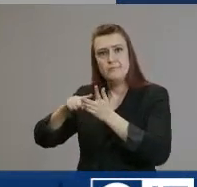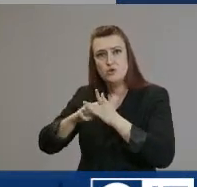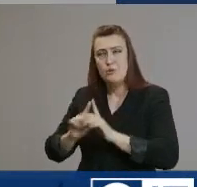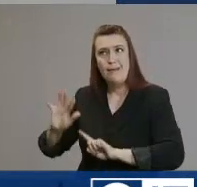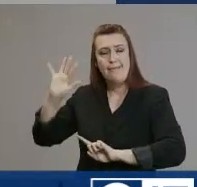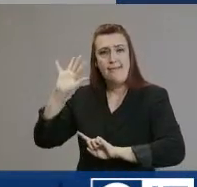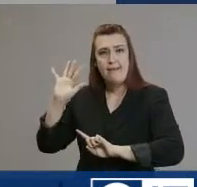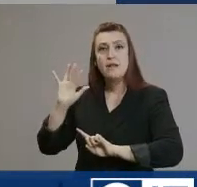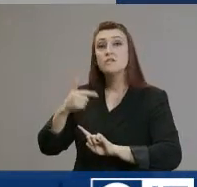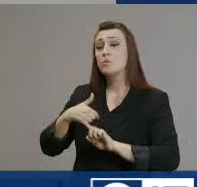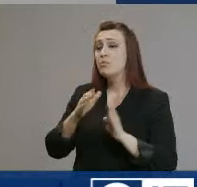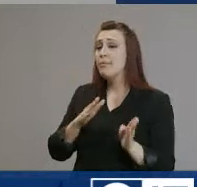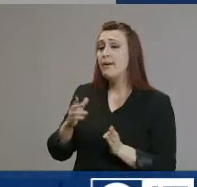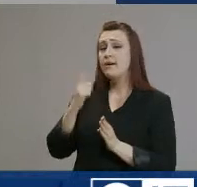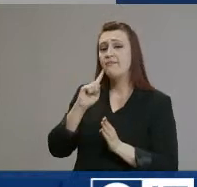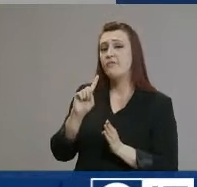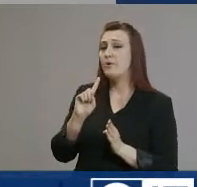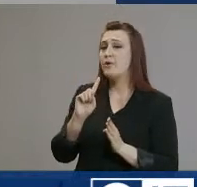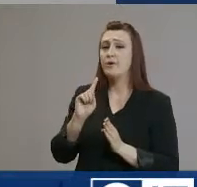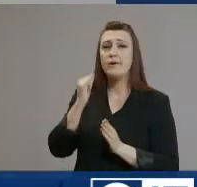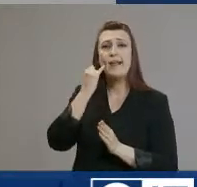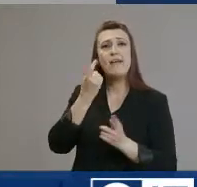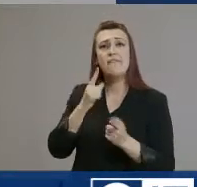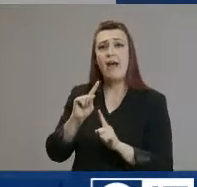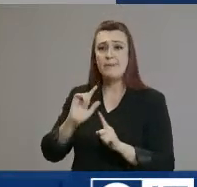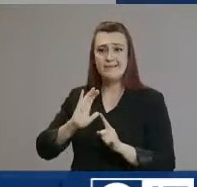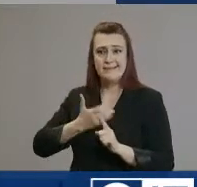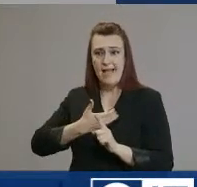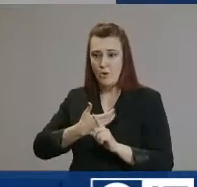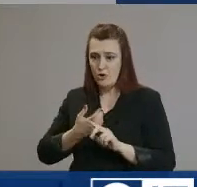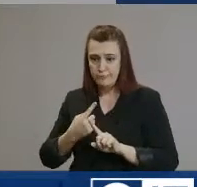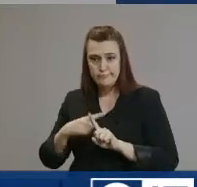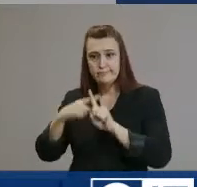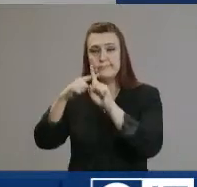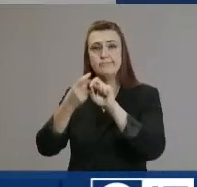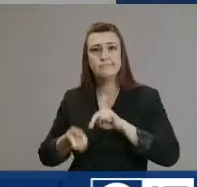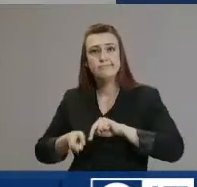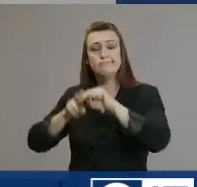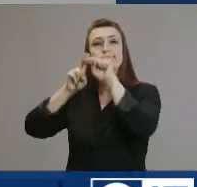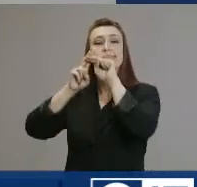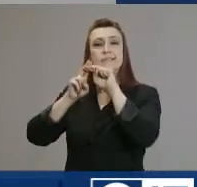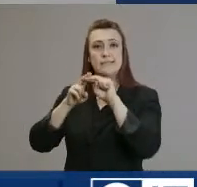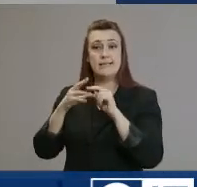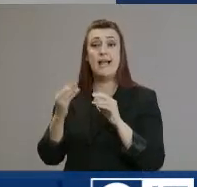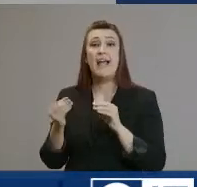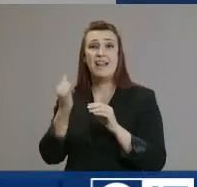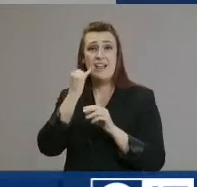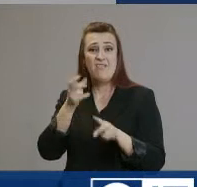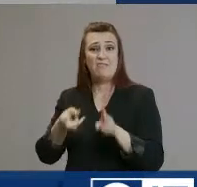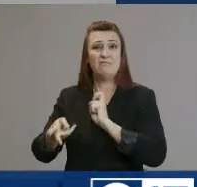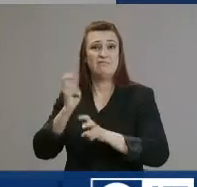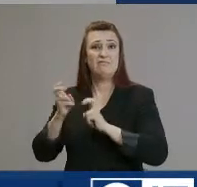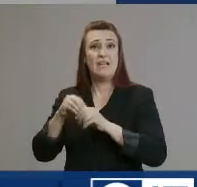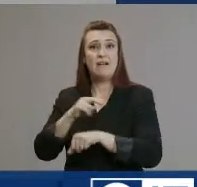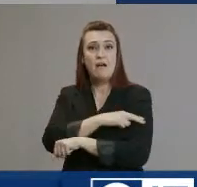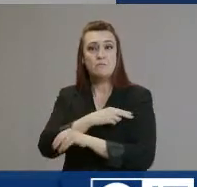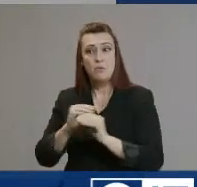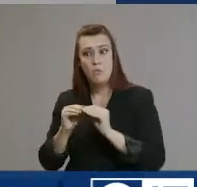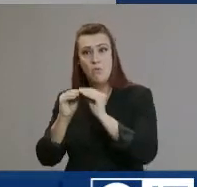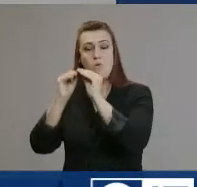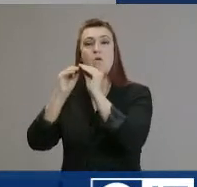an increase in cases and an increase in hospitalizations. And part of the reason that I wanted to share the statement